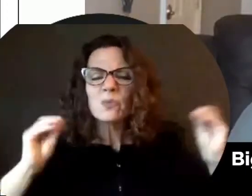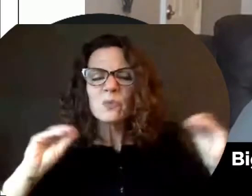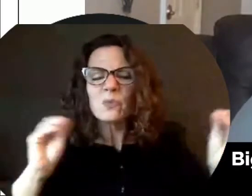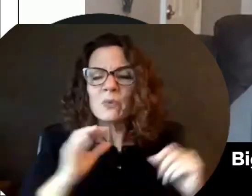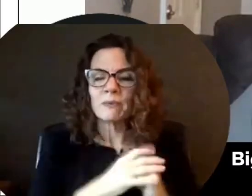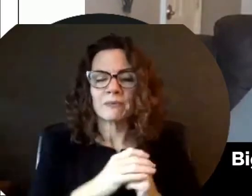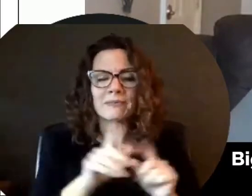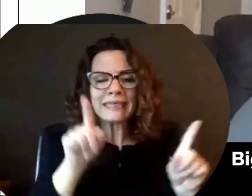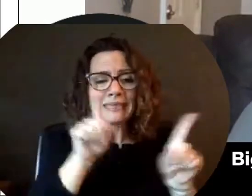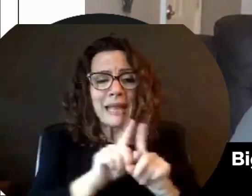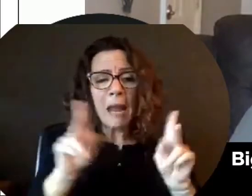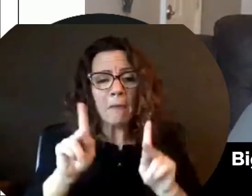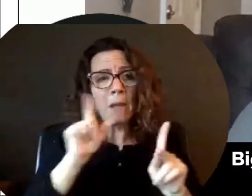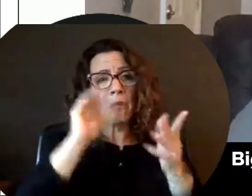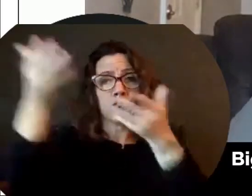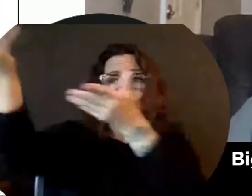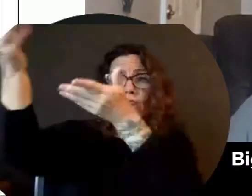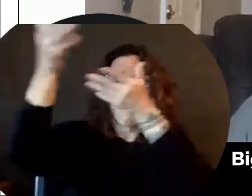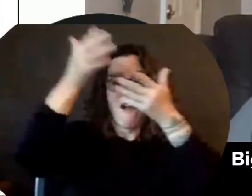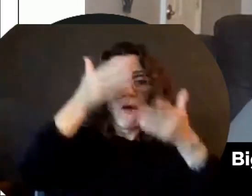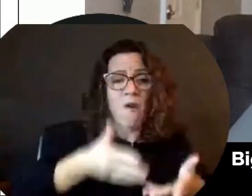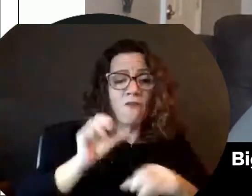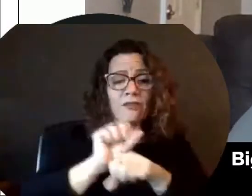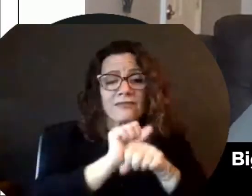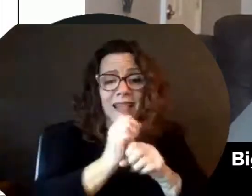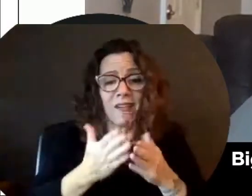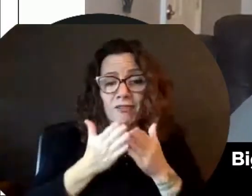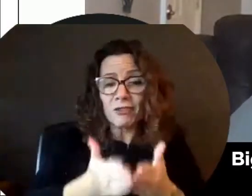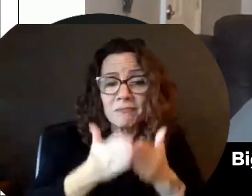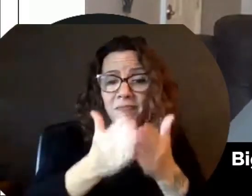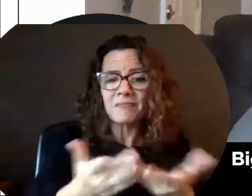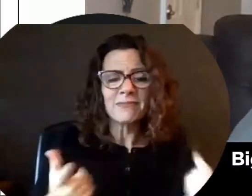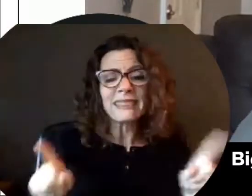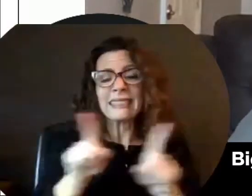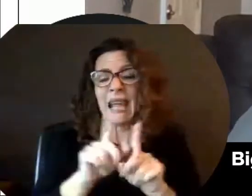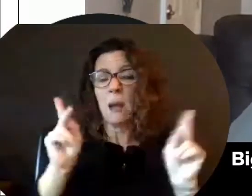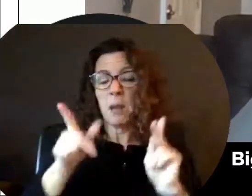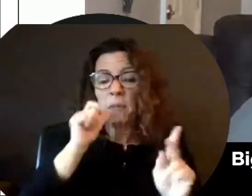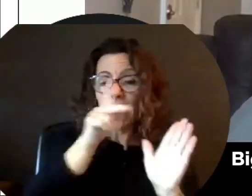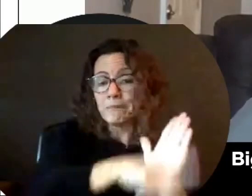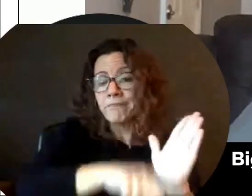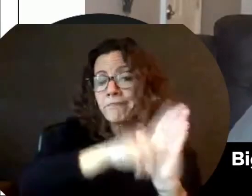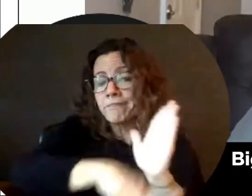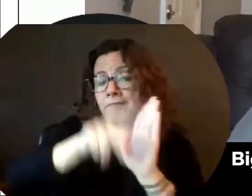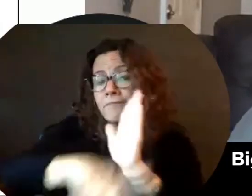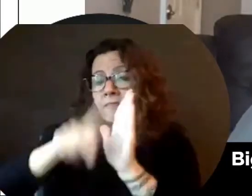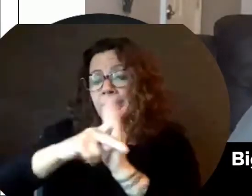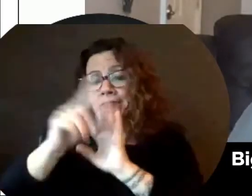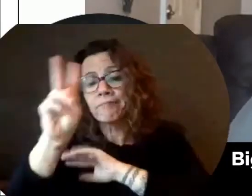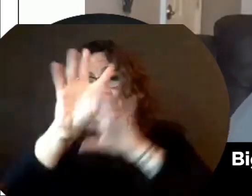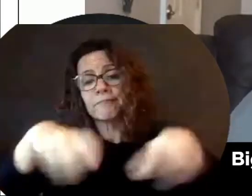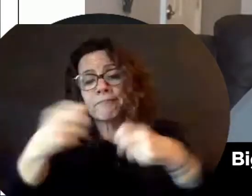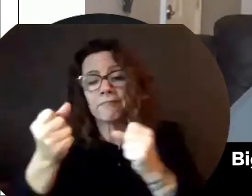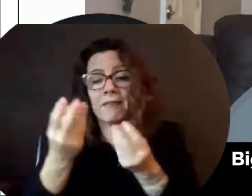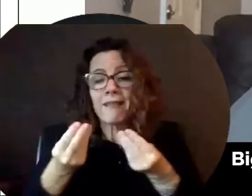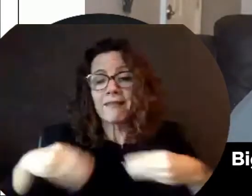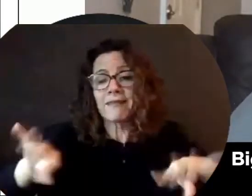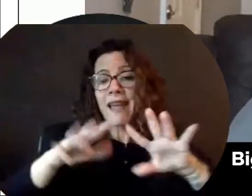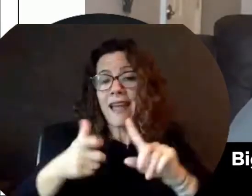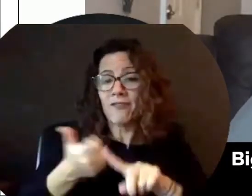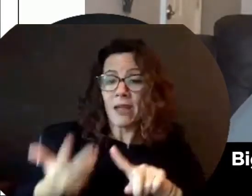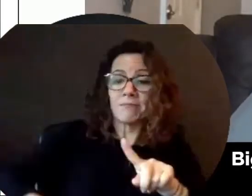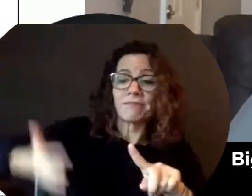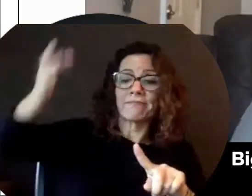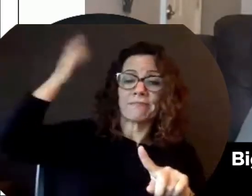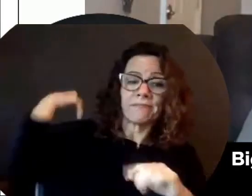genocide. Like people see this as just like some sort of just oppression, but it's more than that. It's like genocides can last long